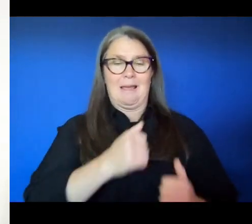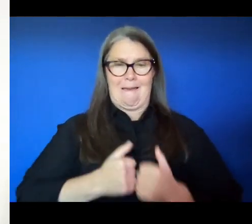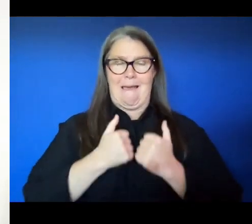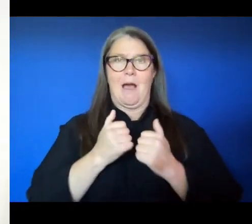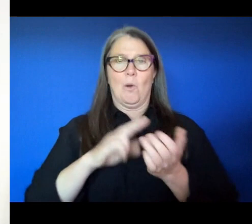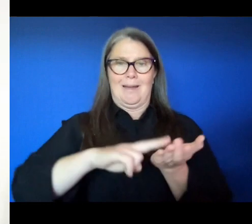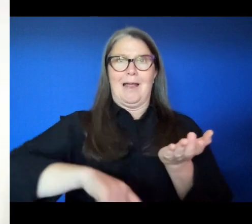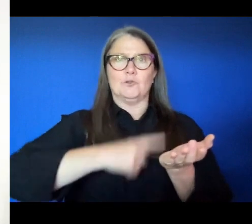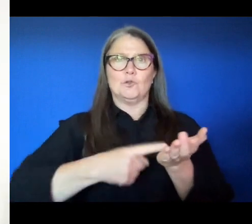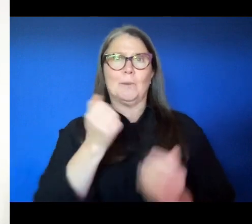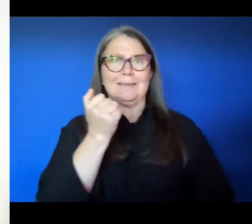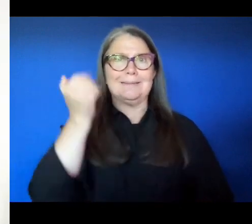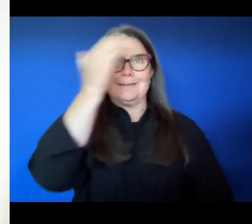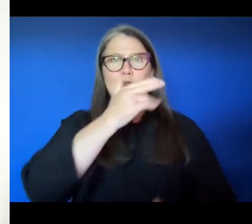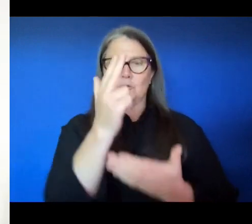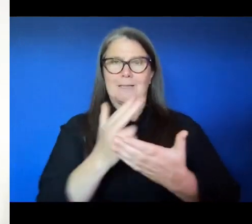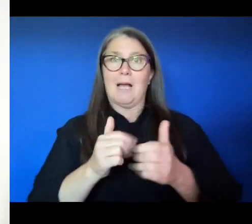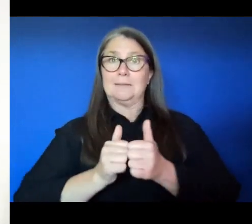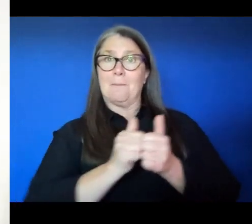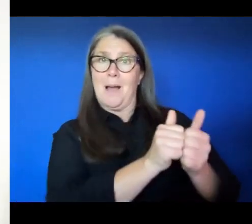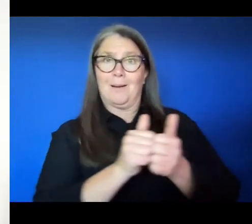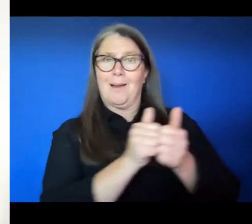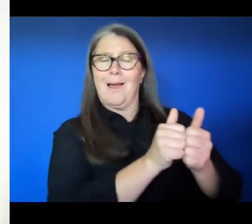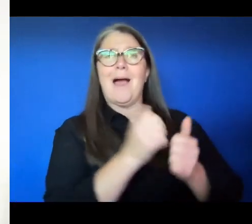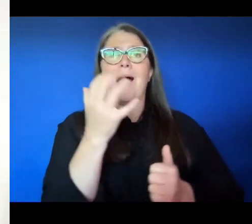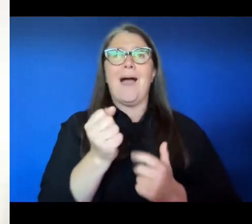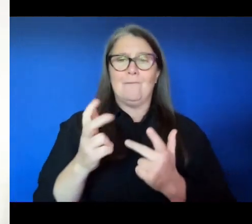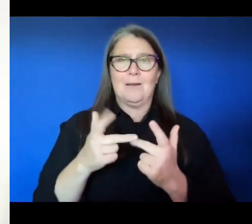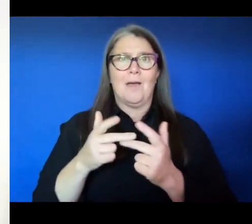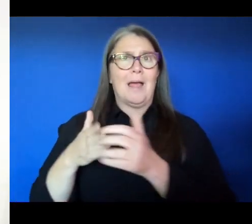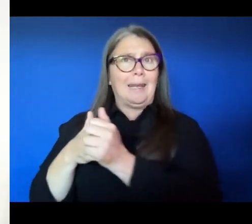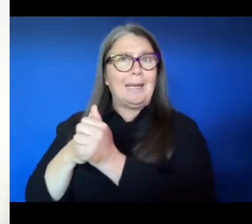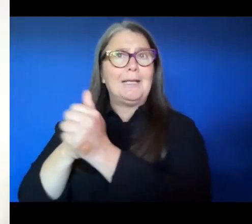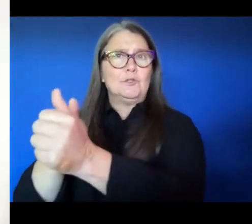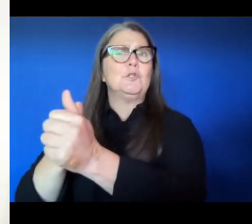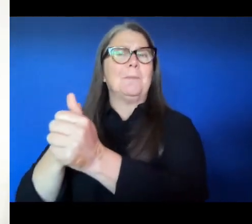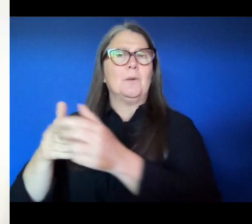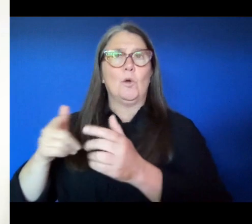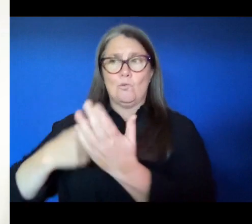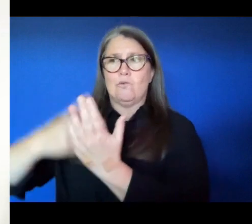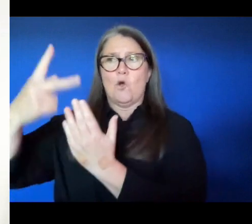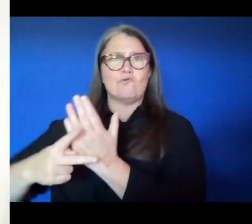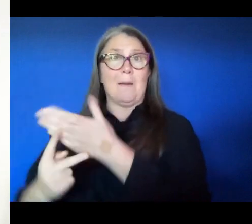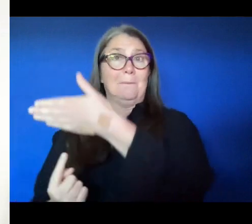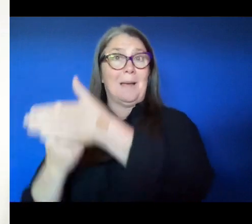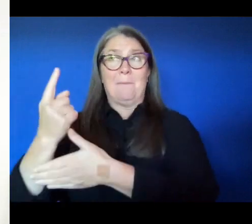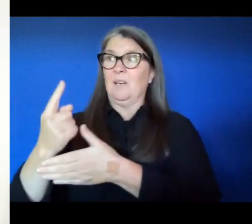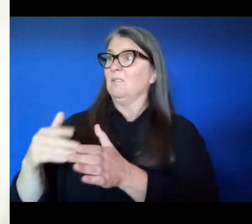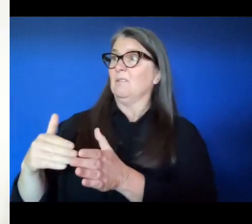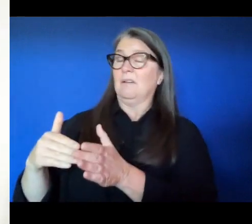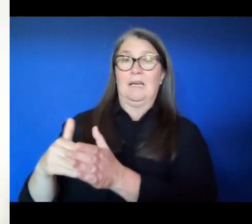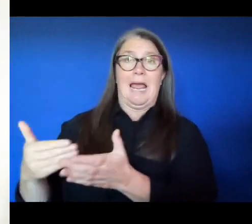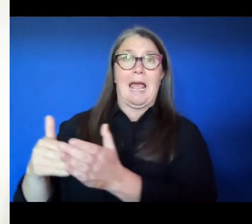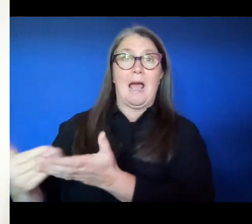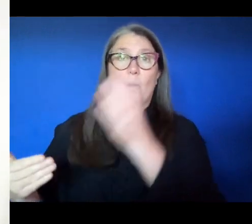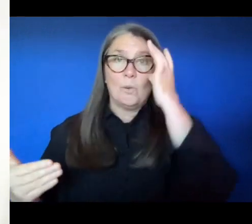National Gallery Indigenous Arts Leadership program currently, I imagine, right about now, having canapes and